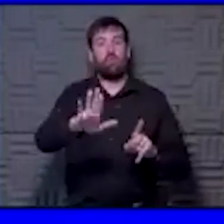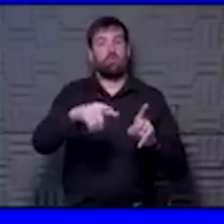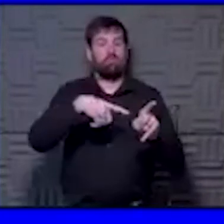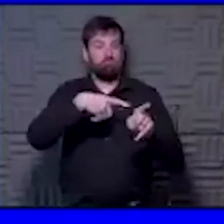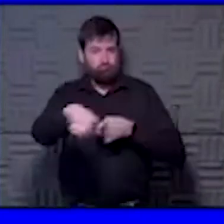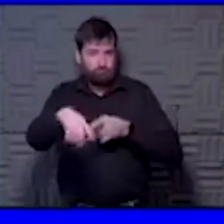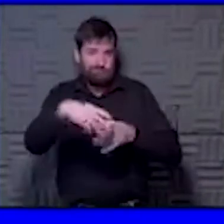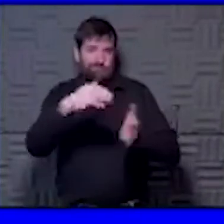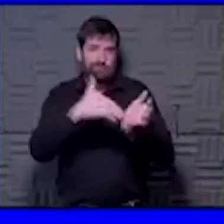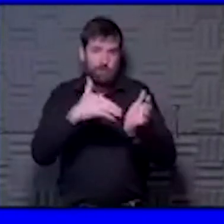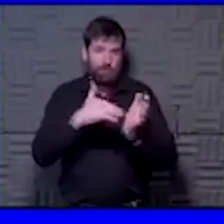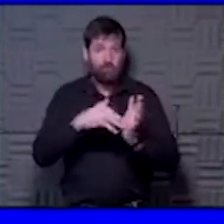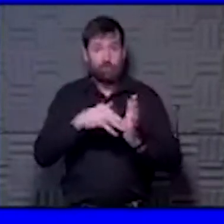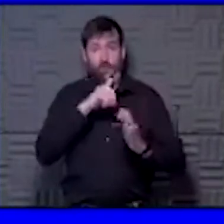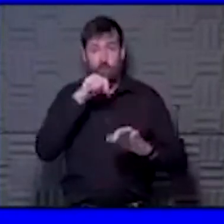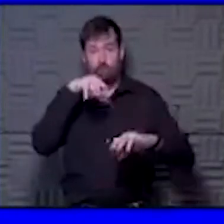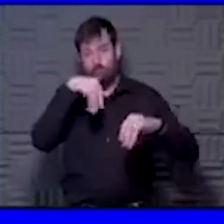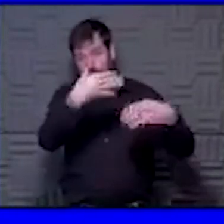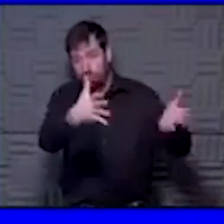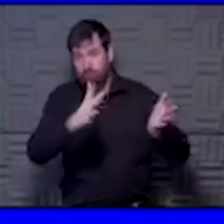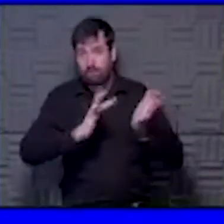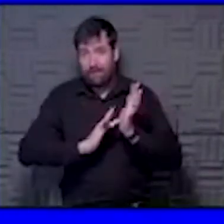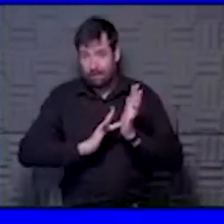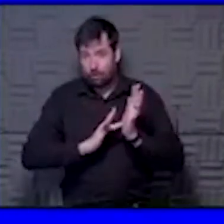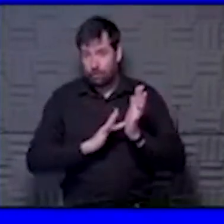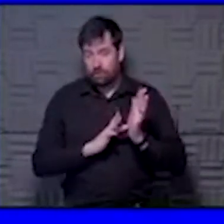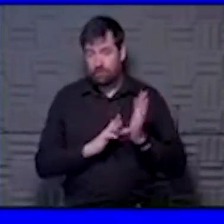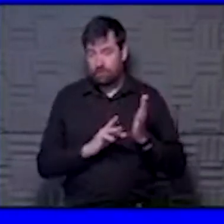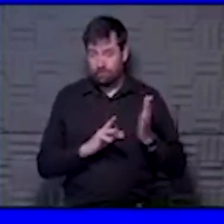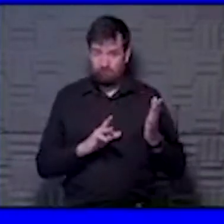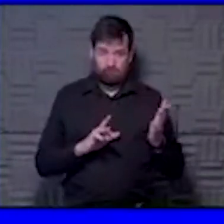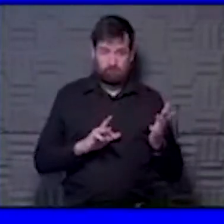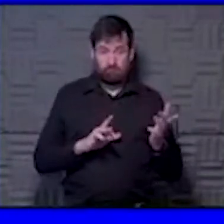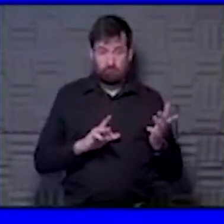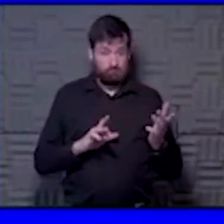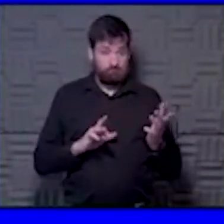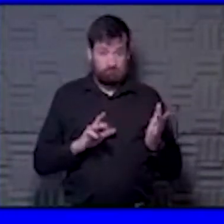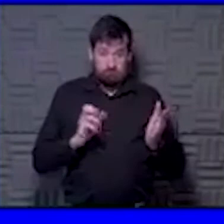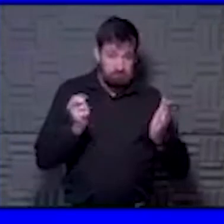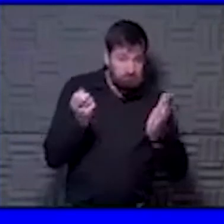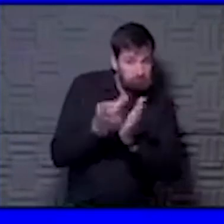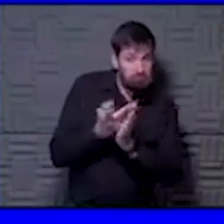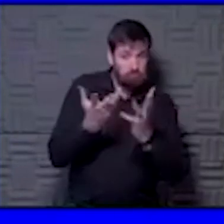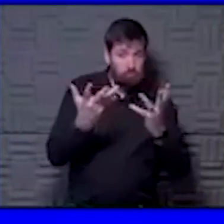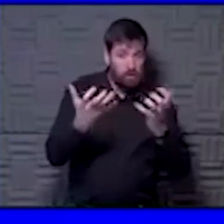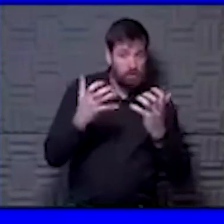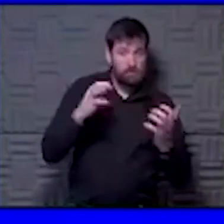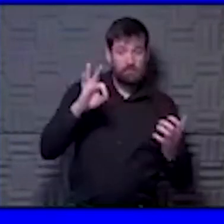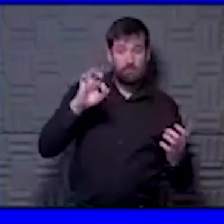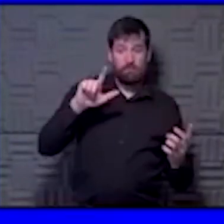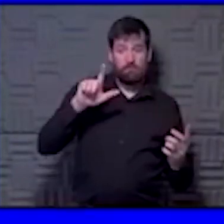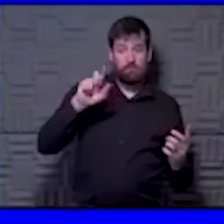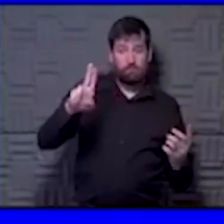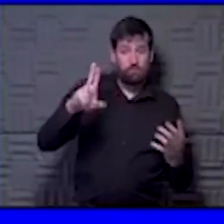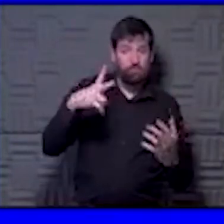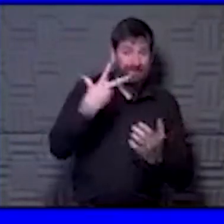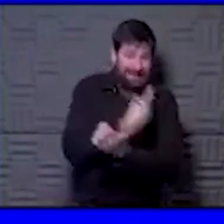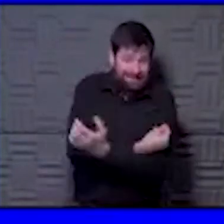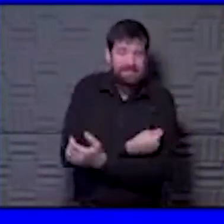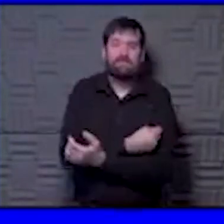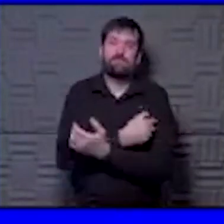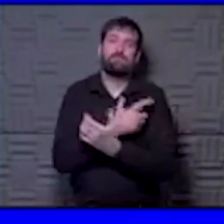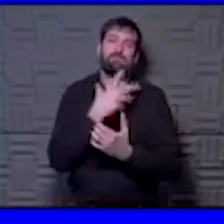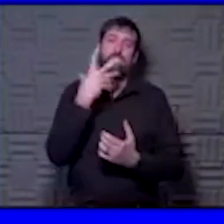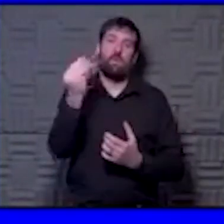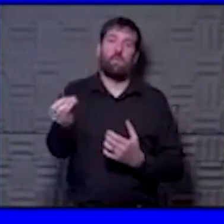is providing and prescribing those medications really allows you and wants you to get influenza vaccine every year, you should probably go